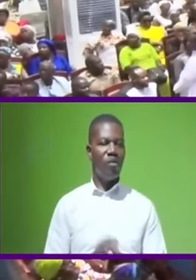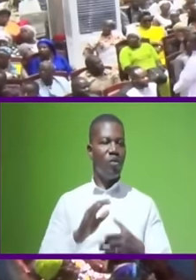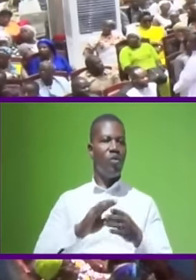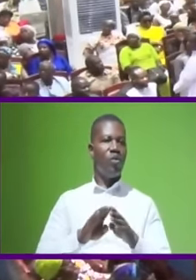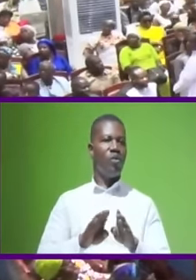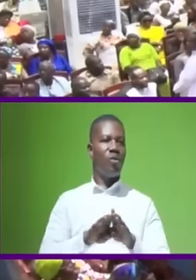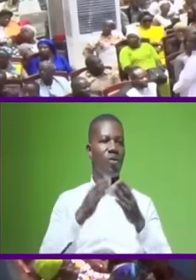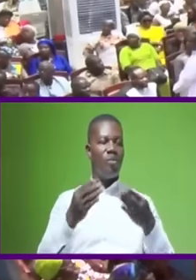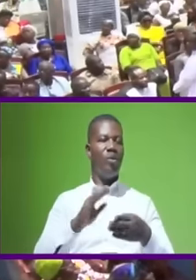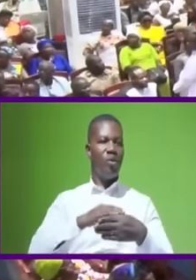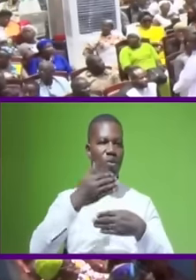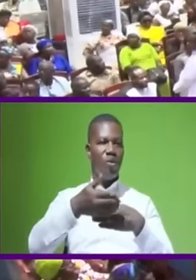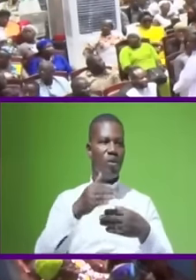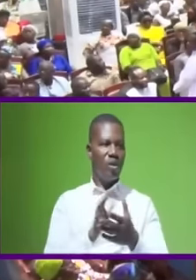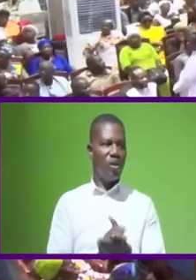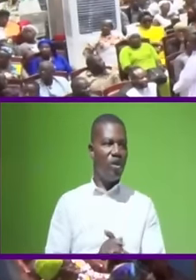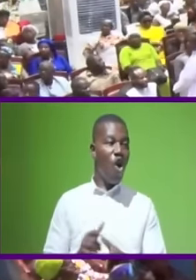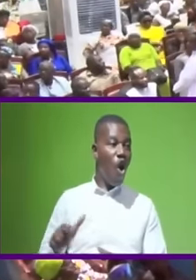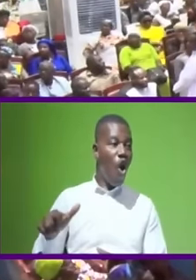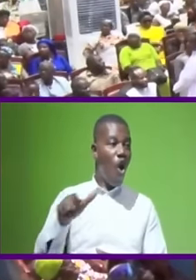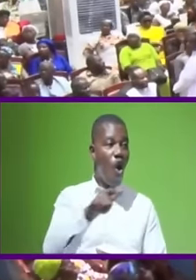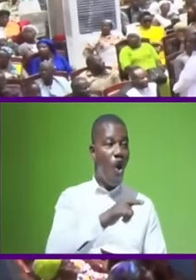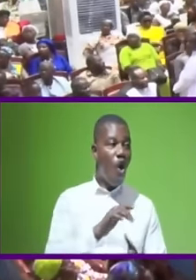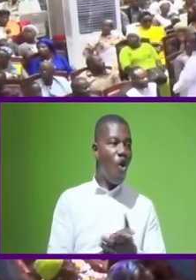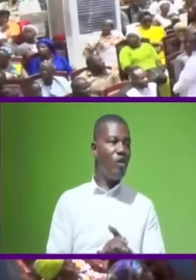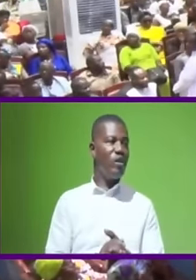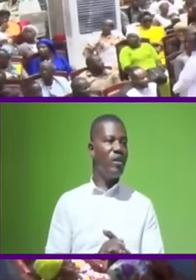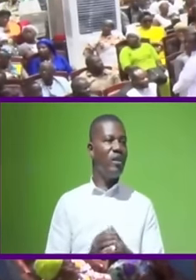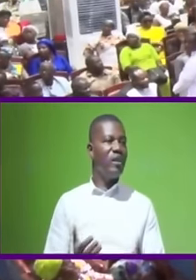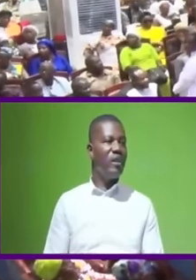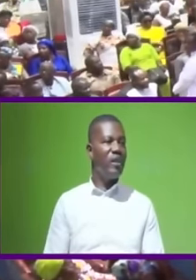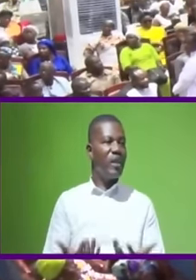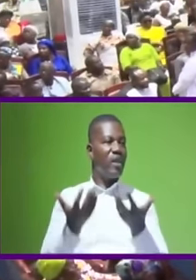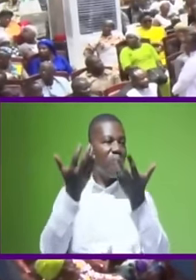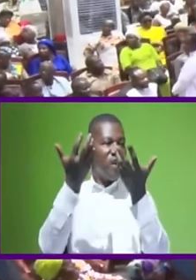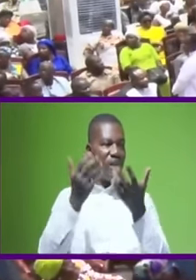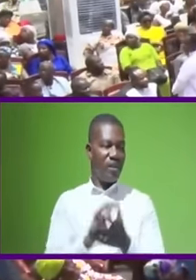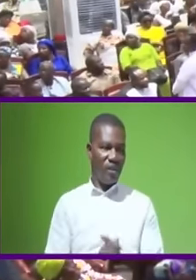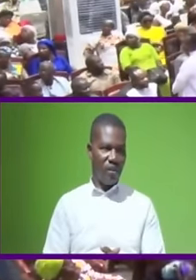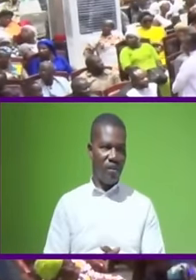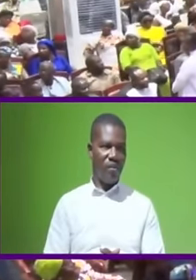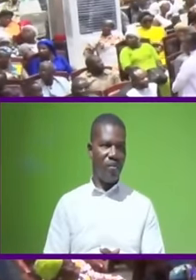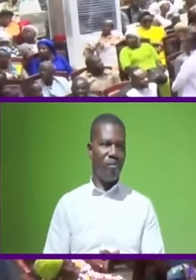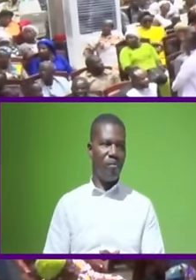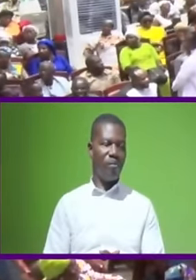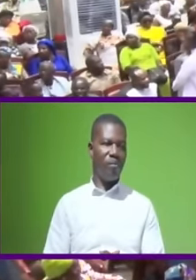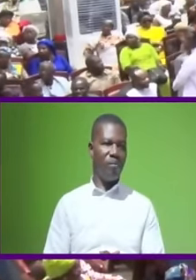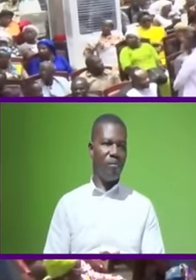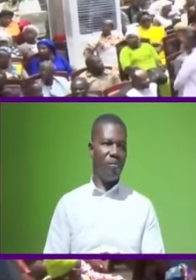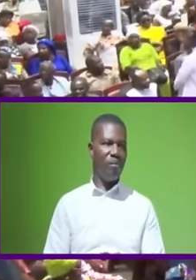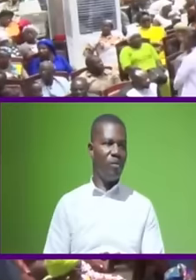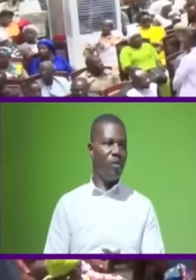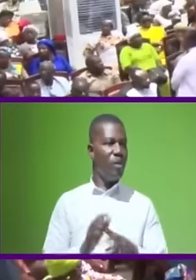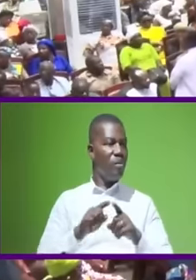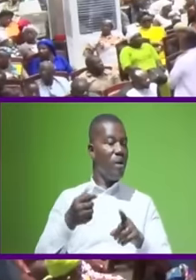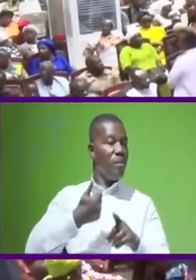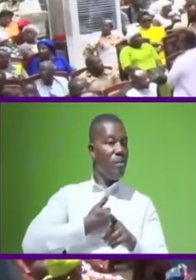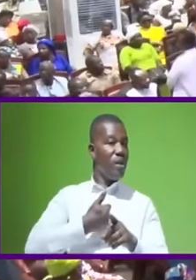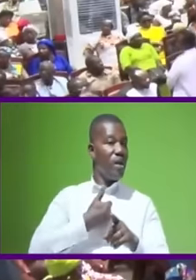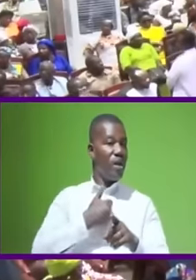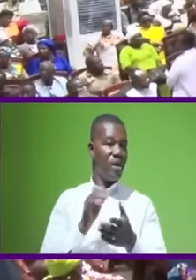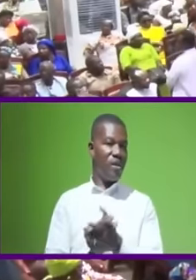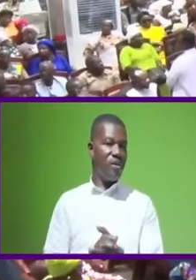enjoy the peace. All this we would have taken monies from you. So me and Amakra, my